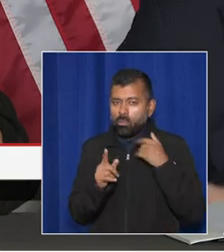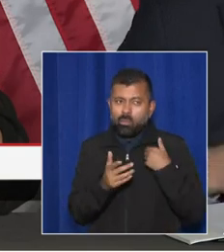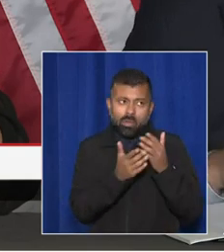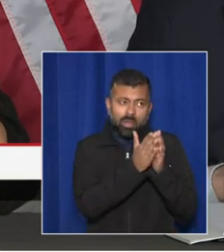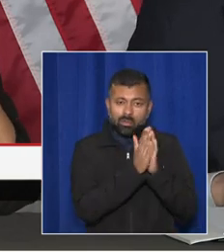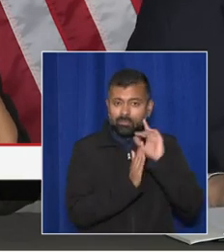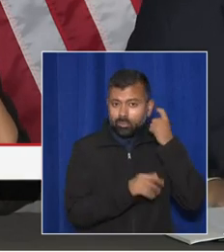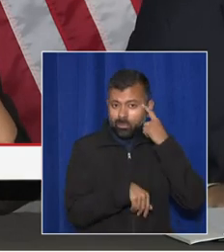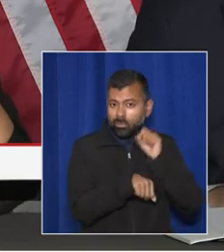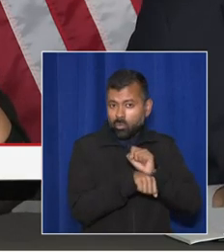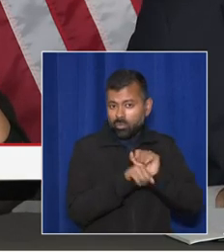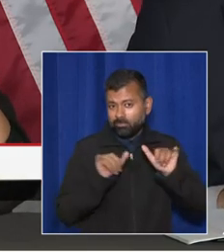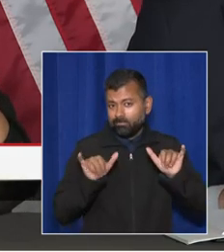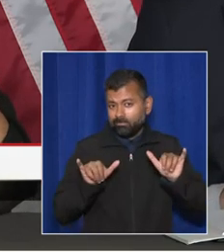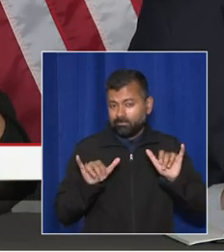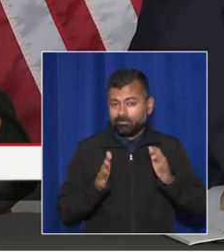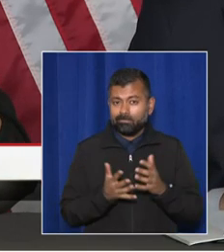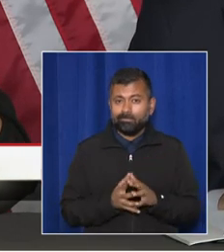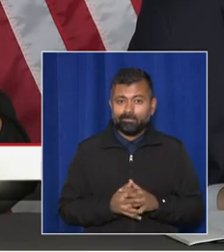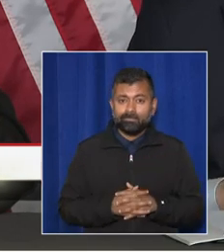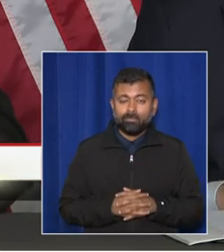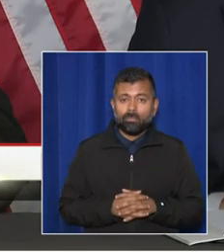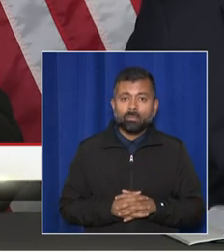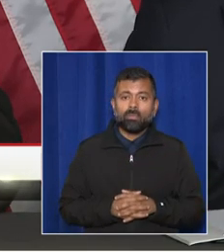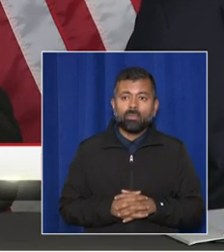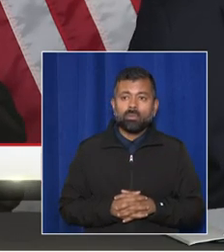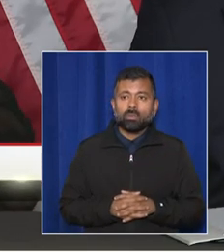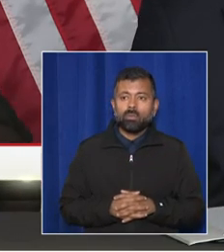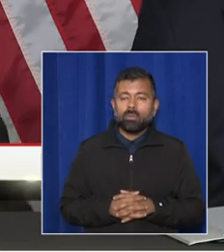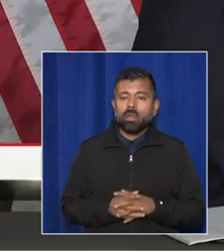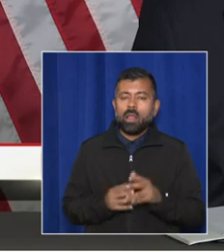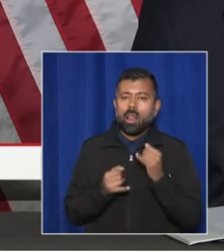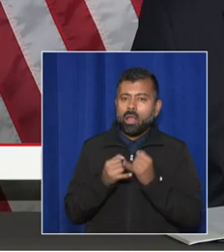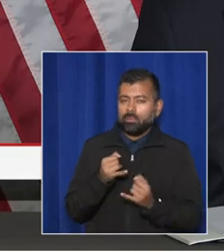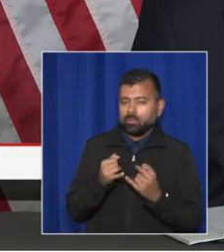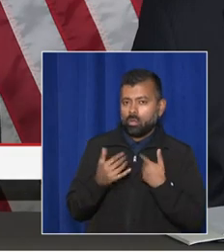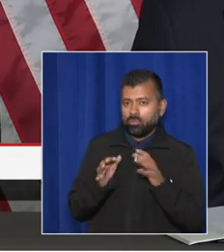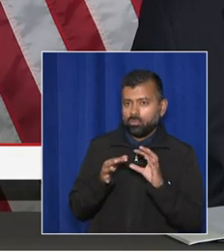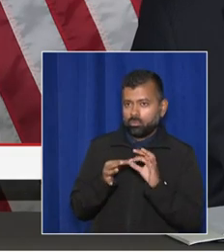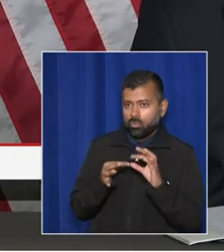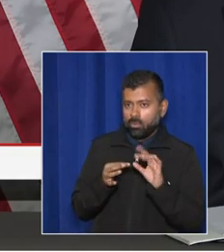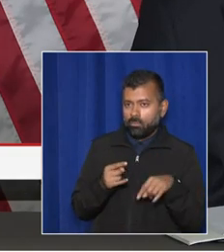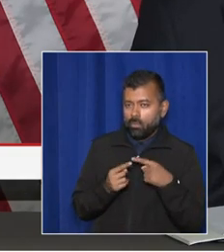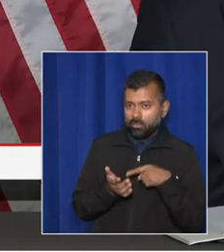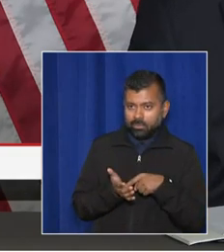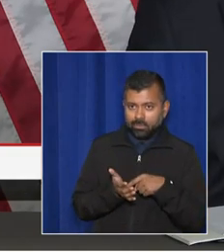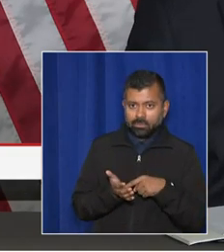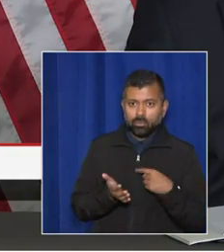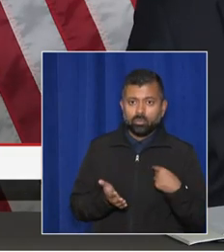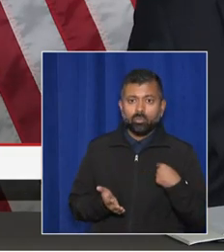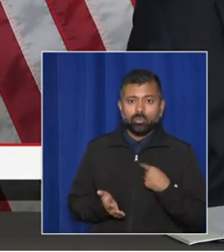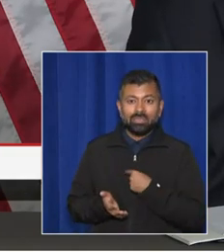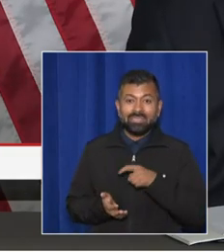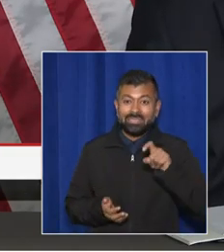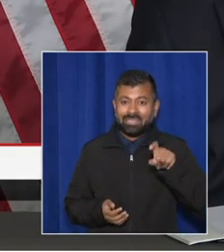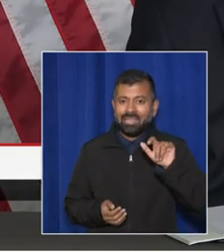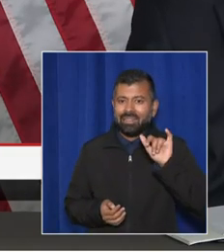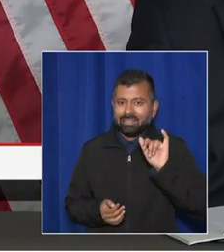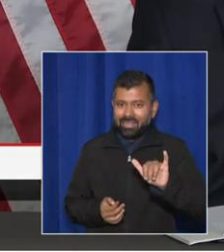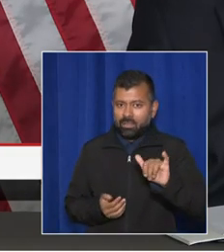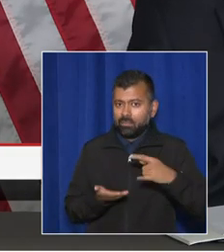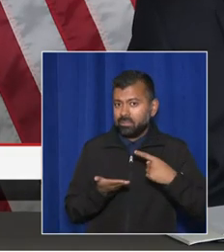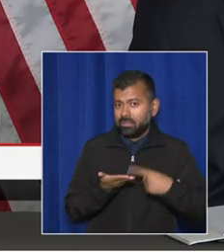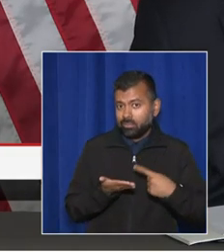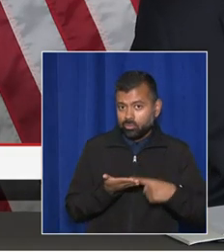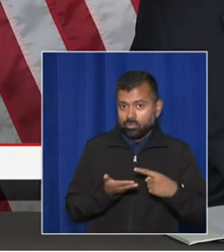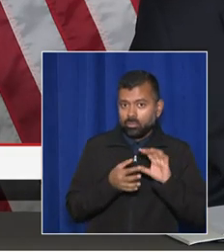workforce. And then the last thing we've already talked about, which we need to advance those conversations around just